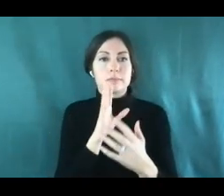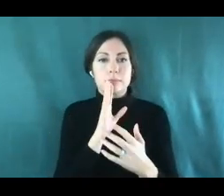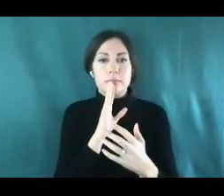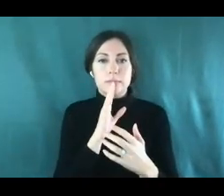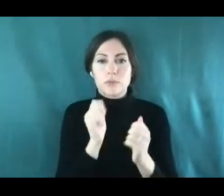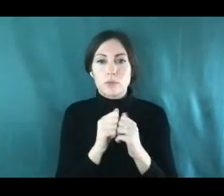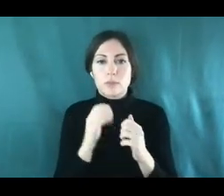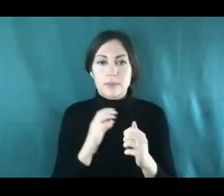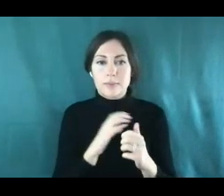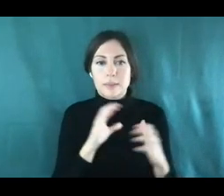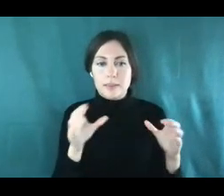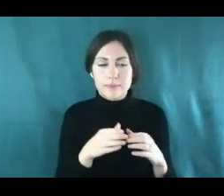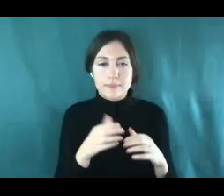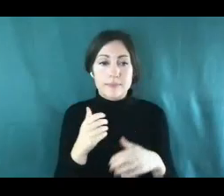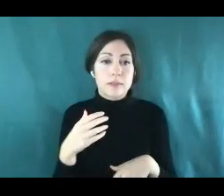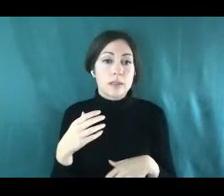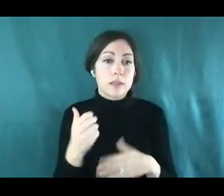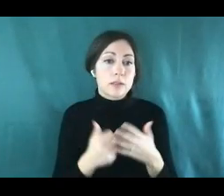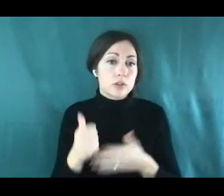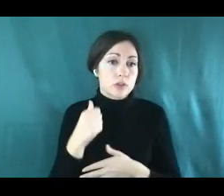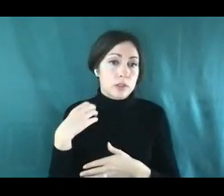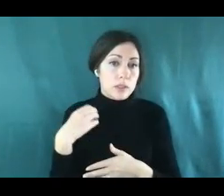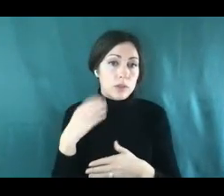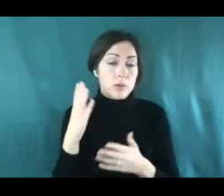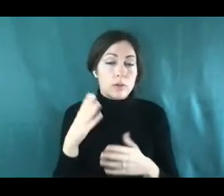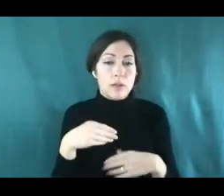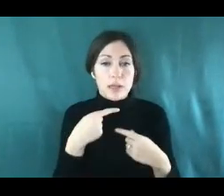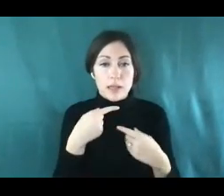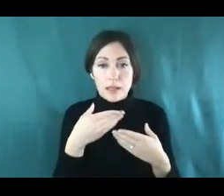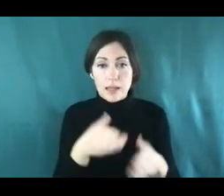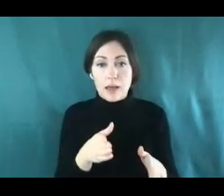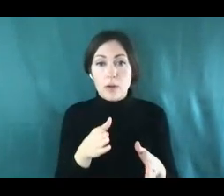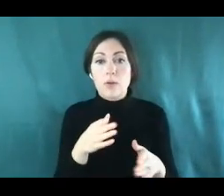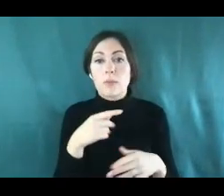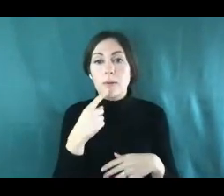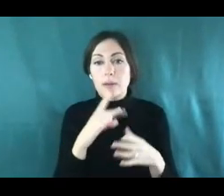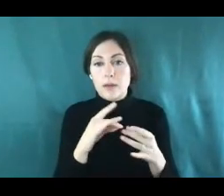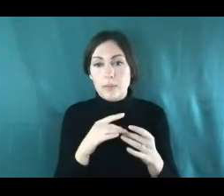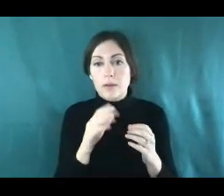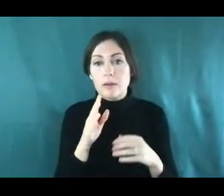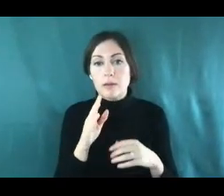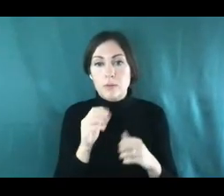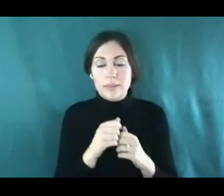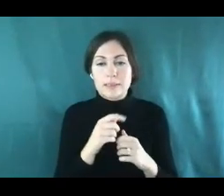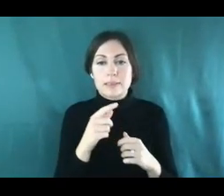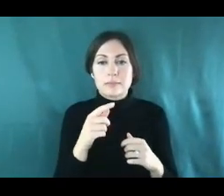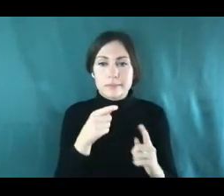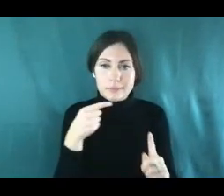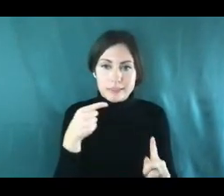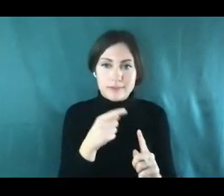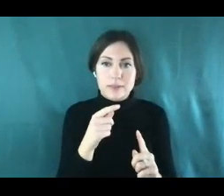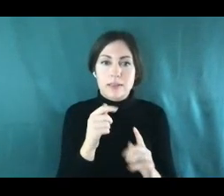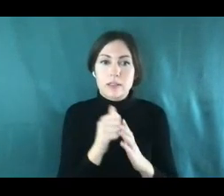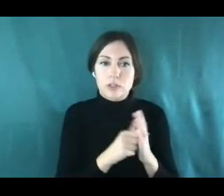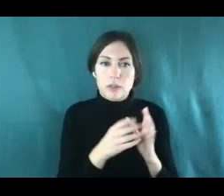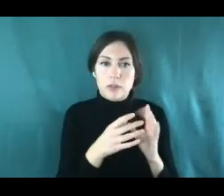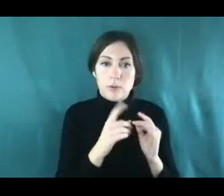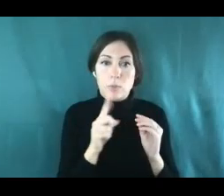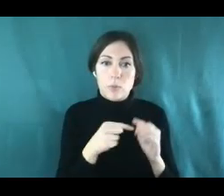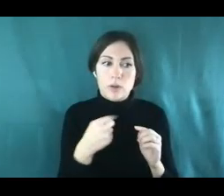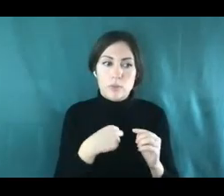The chair may elect to allow public comment on specific agenda item when that item is being considered. To provide public